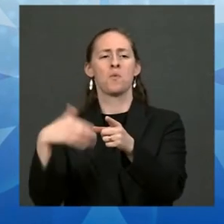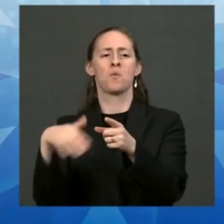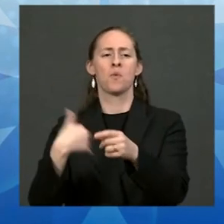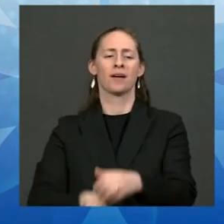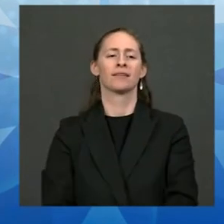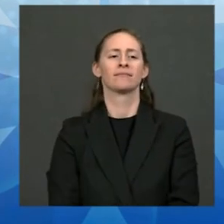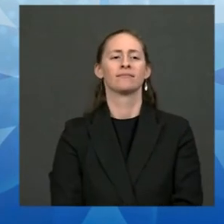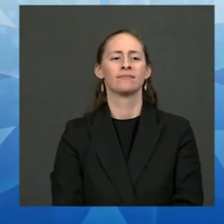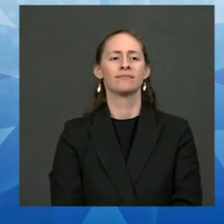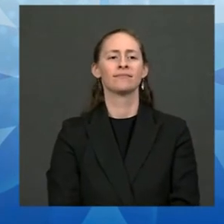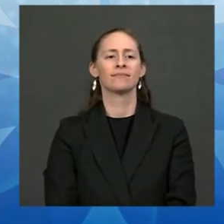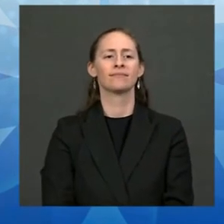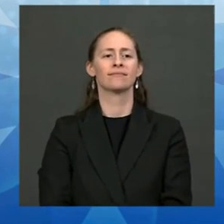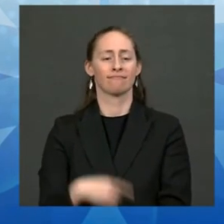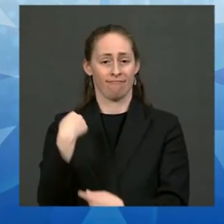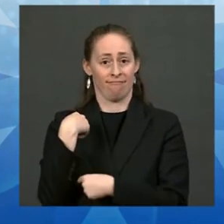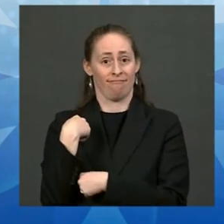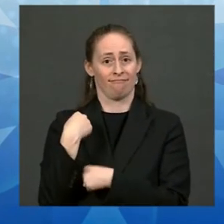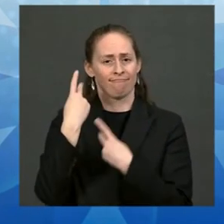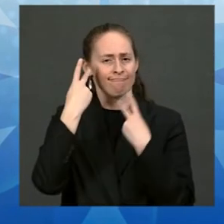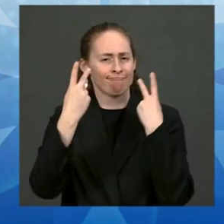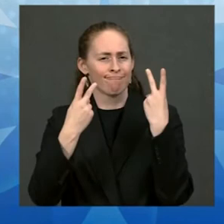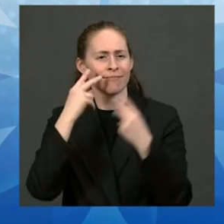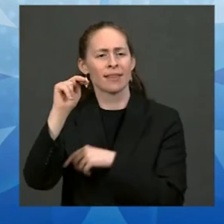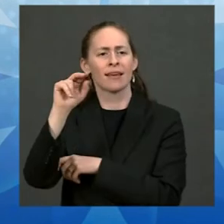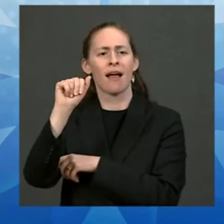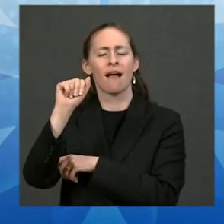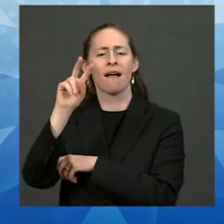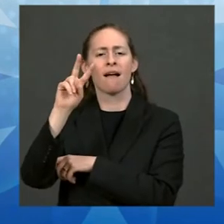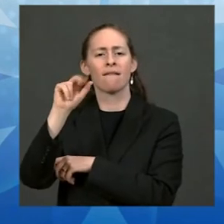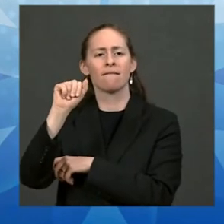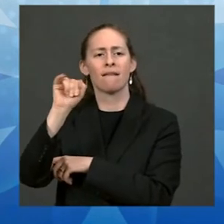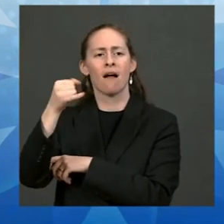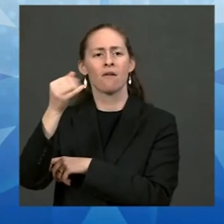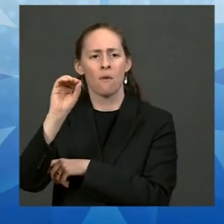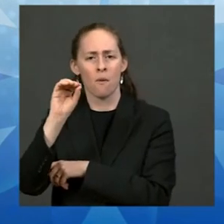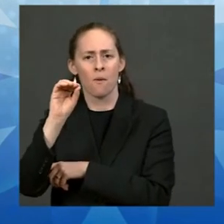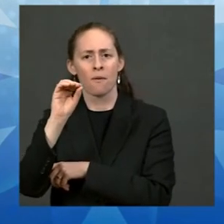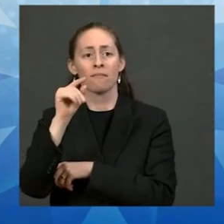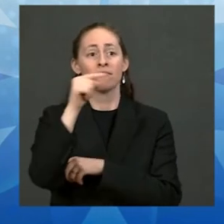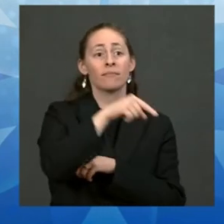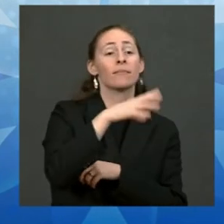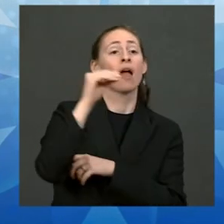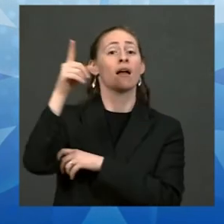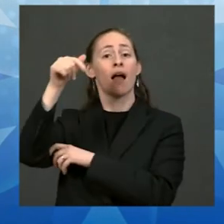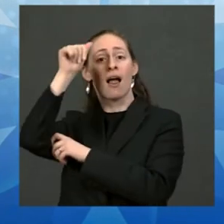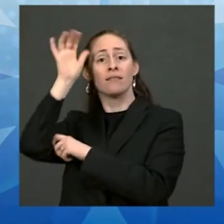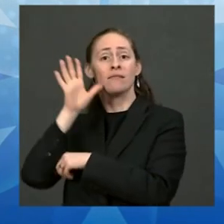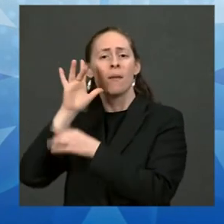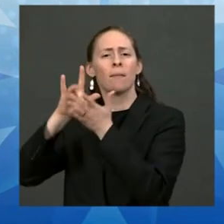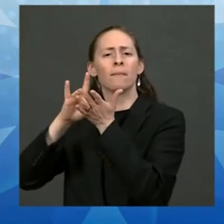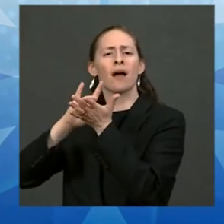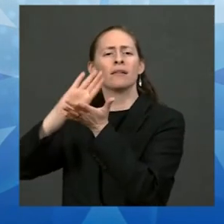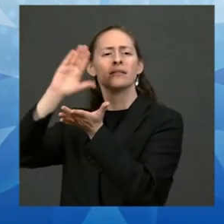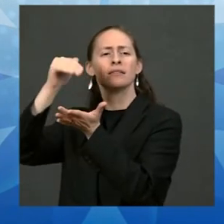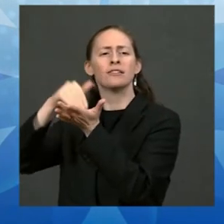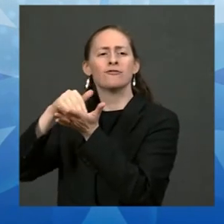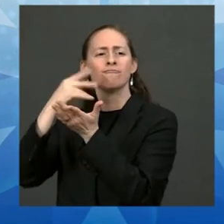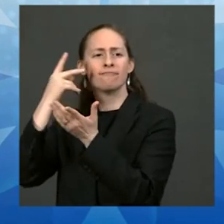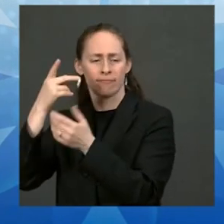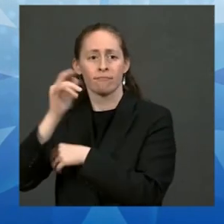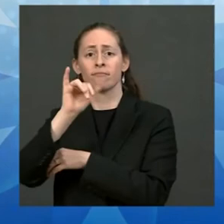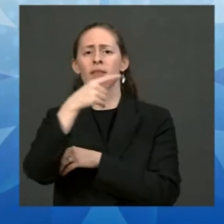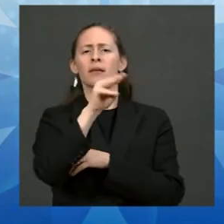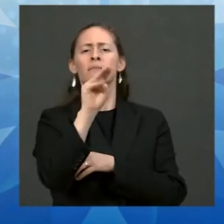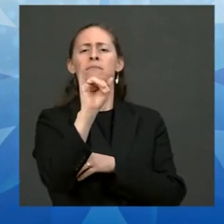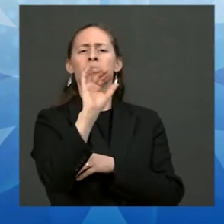Nation, the Alaska Native Medical Center, and the Saginaw Chippewa Indian Tribe in Michigan. And at